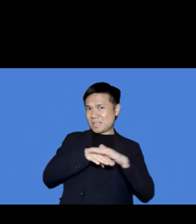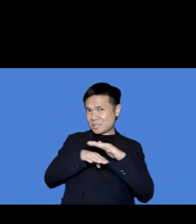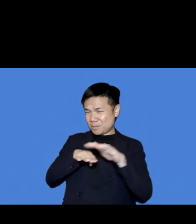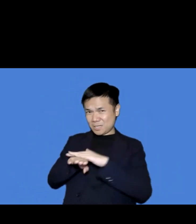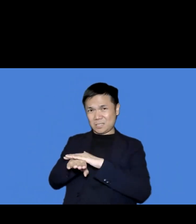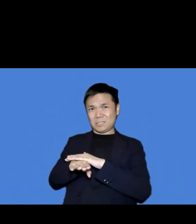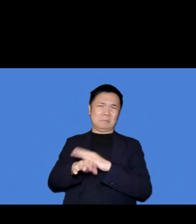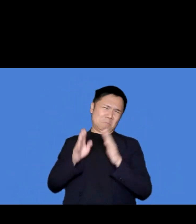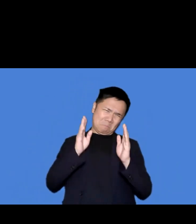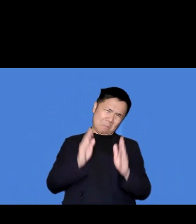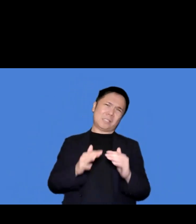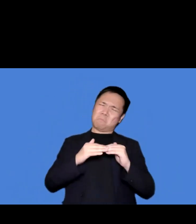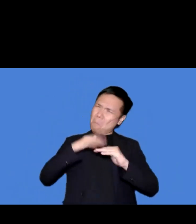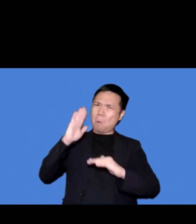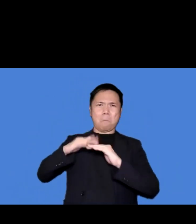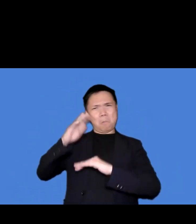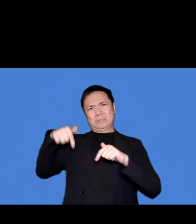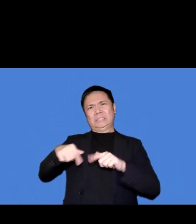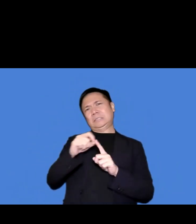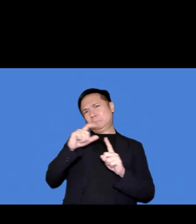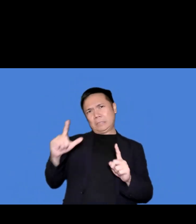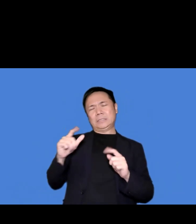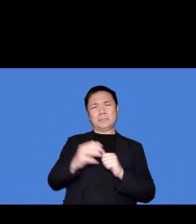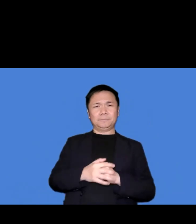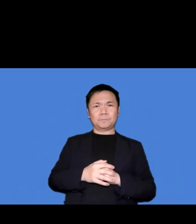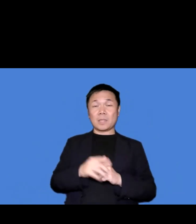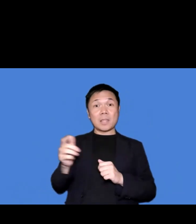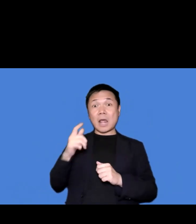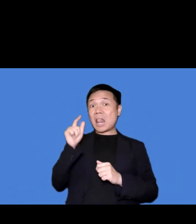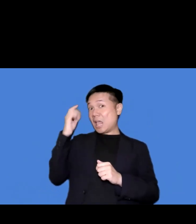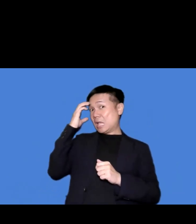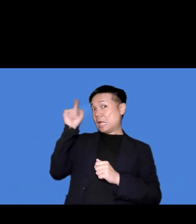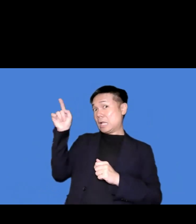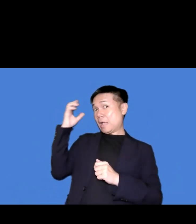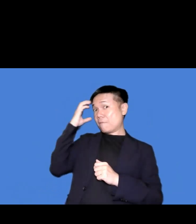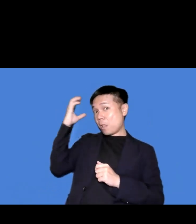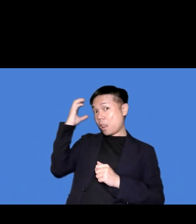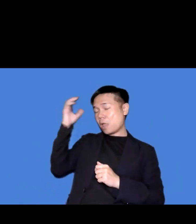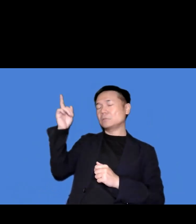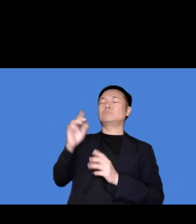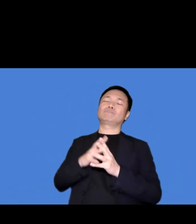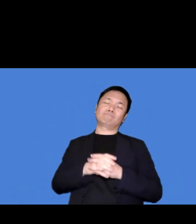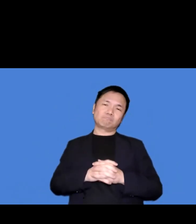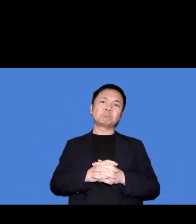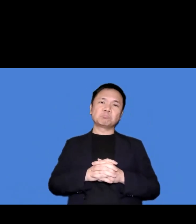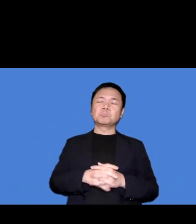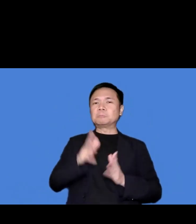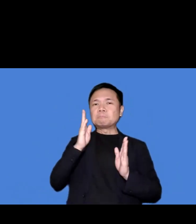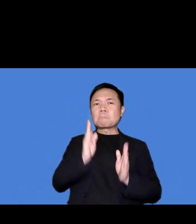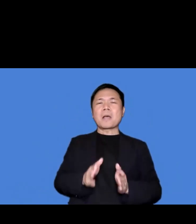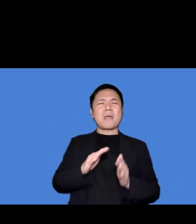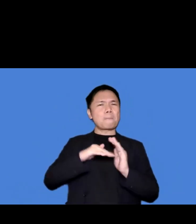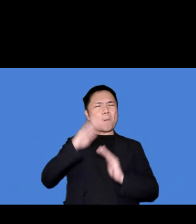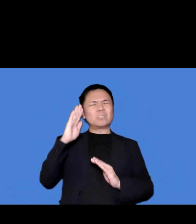still essential. So the government must also strengthen the implementation of existing disability